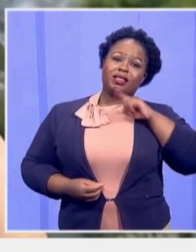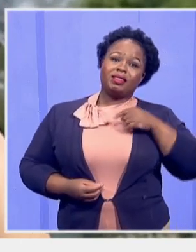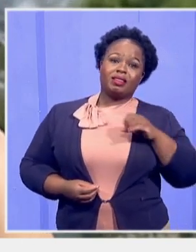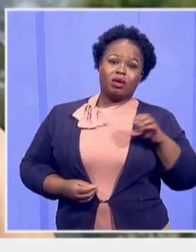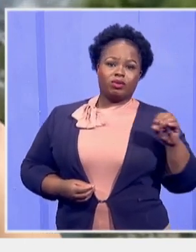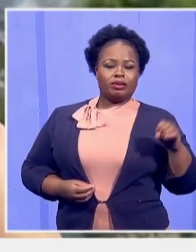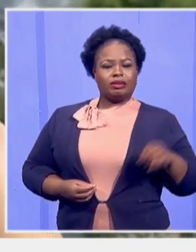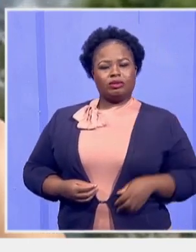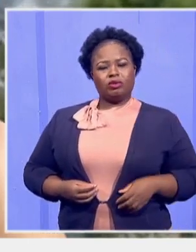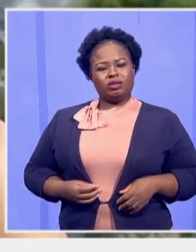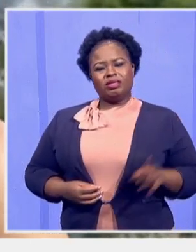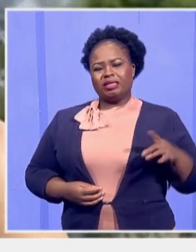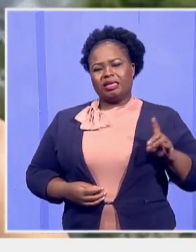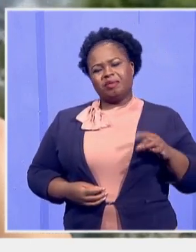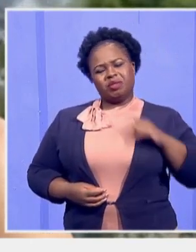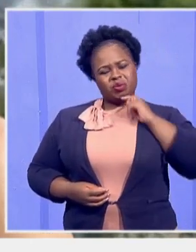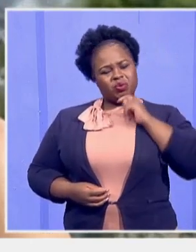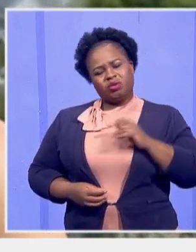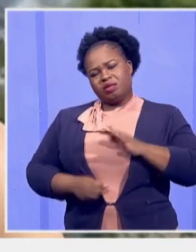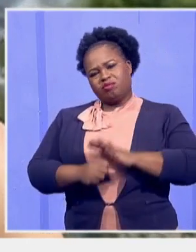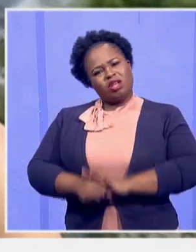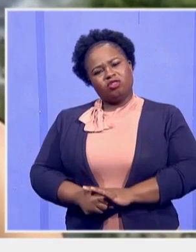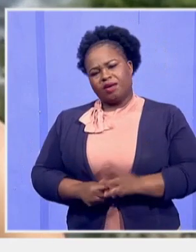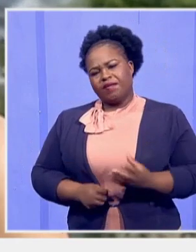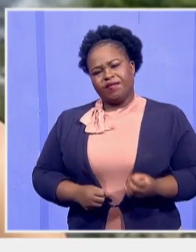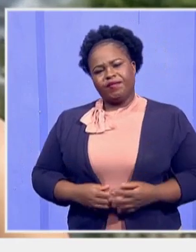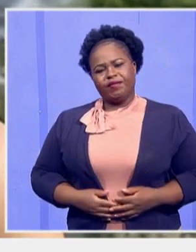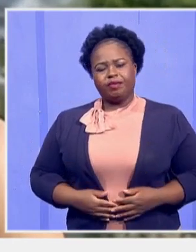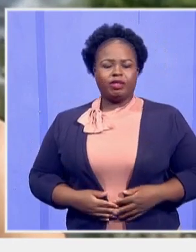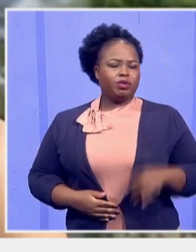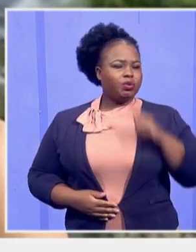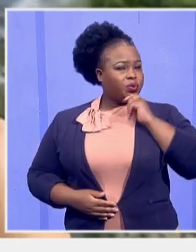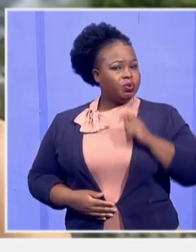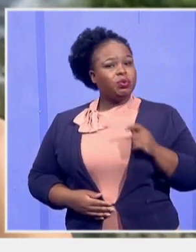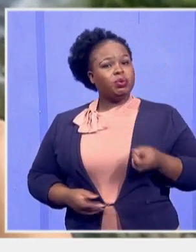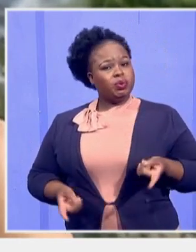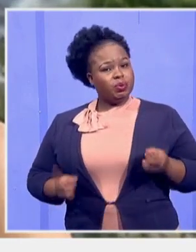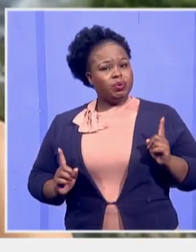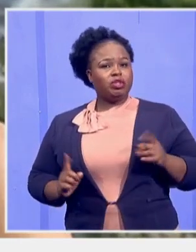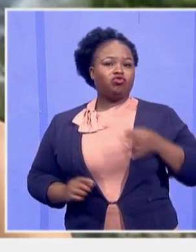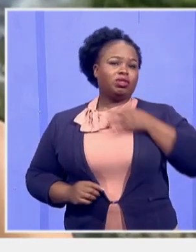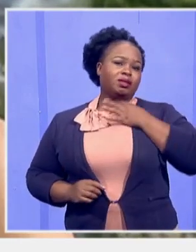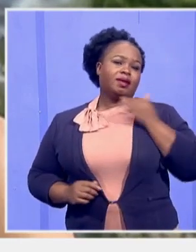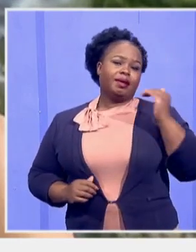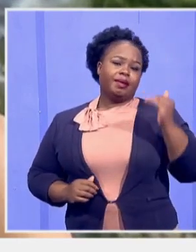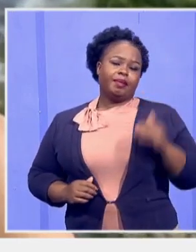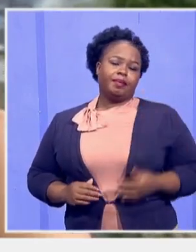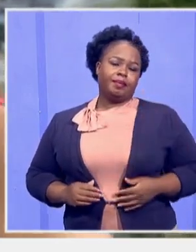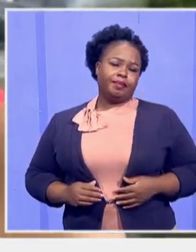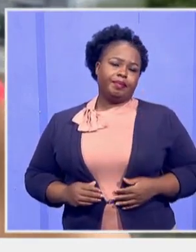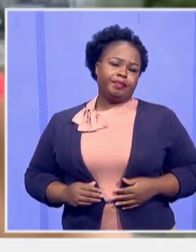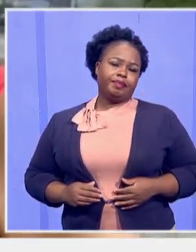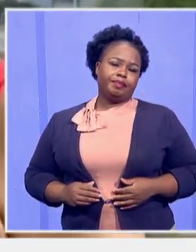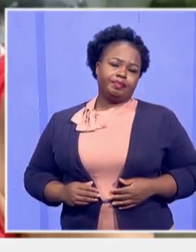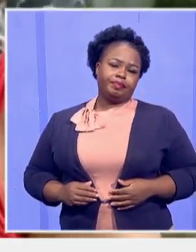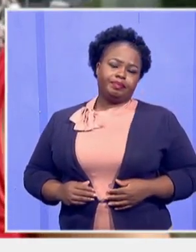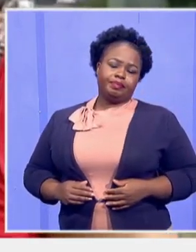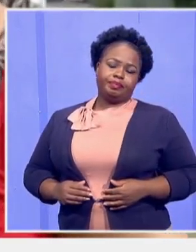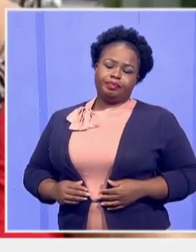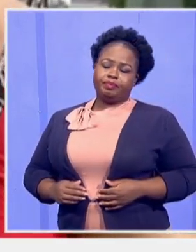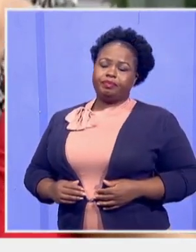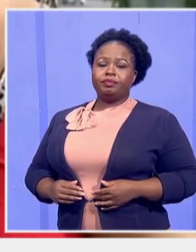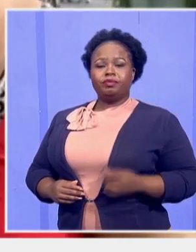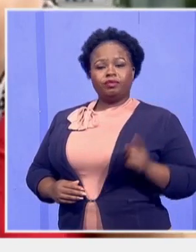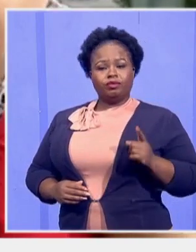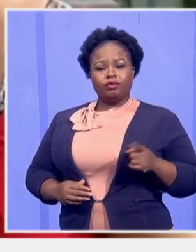So these animals are really under pressure. They're really critically endangered at this point in time. You have obviously done